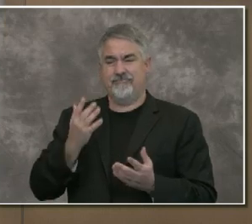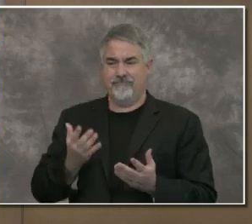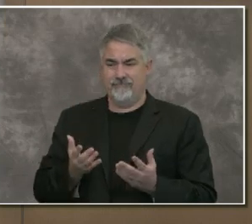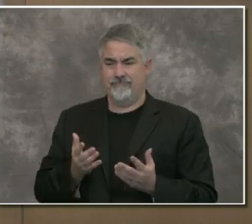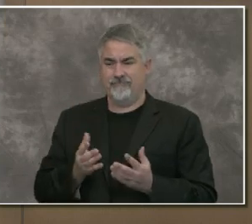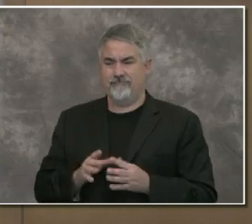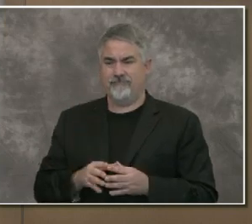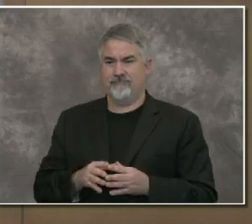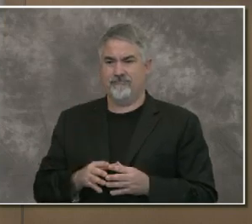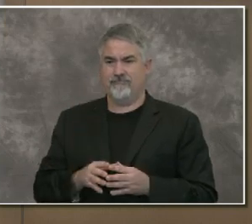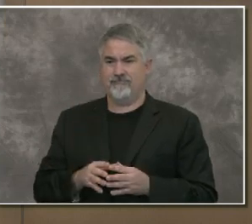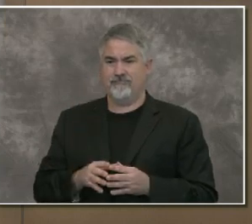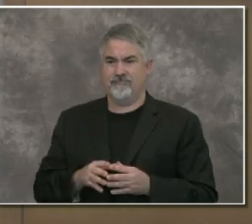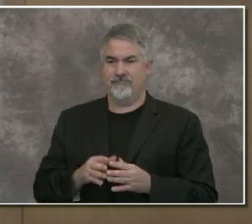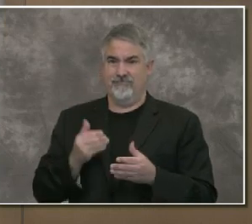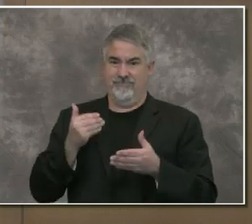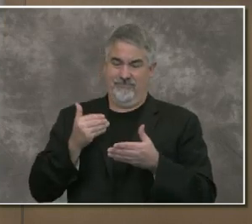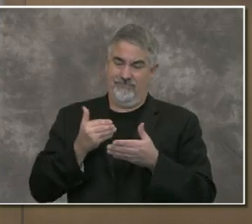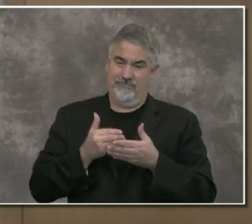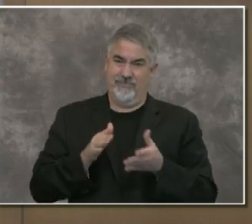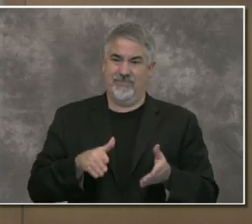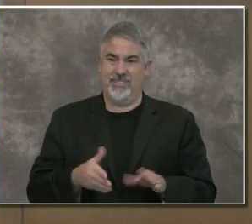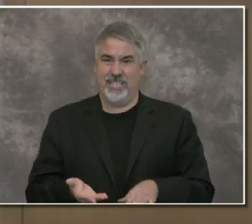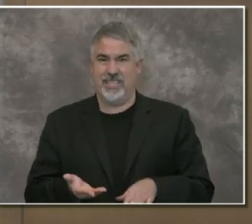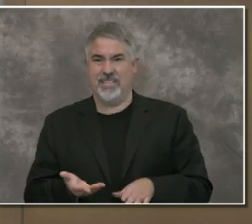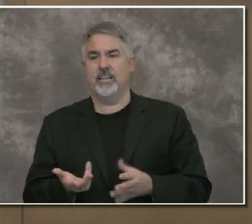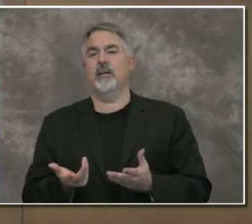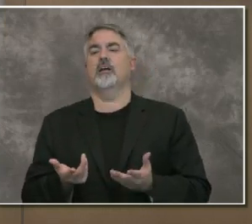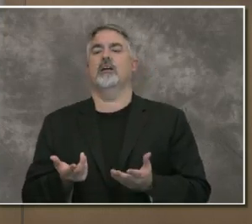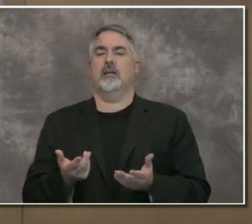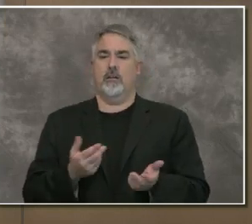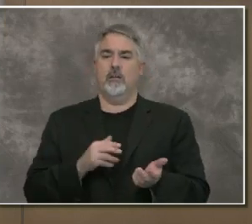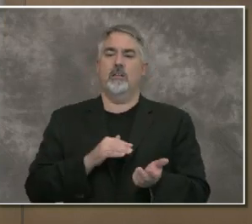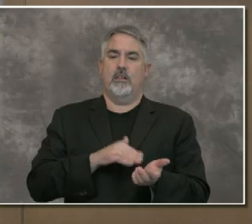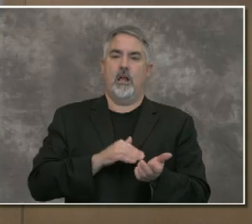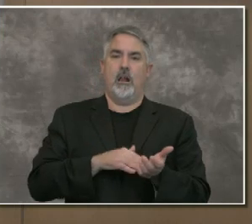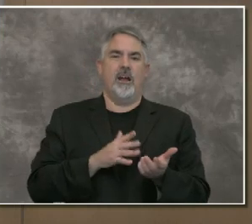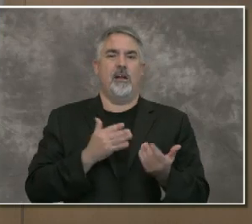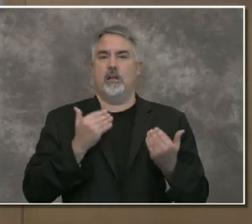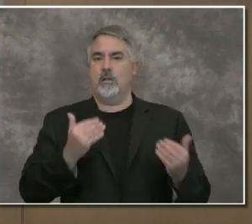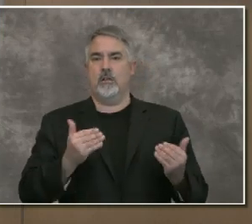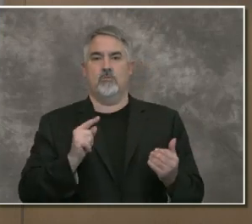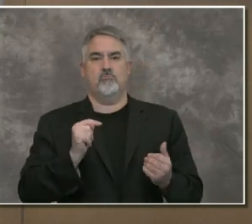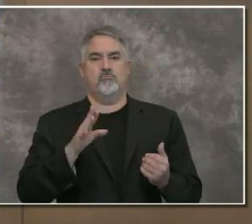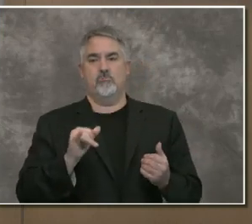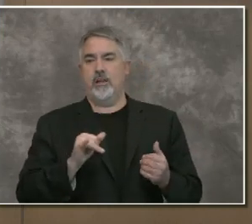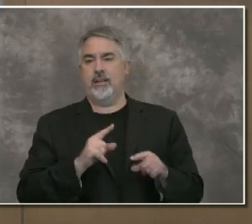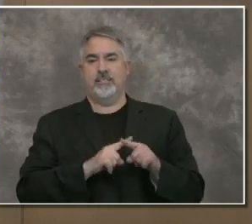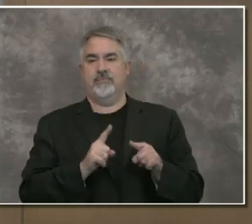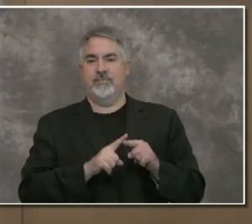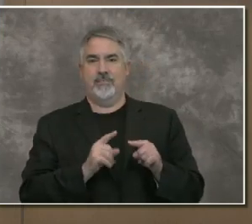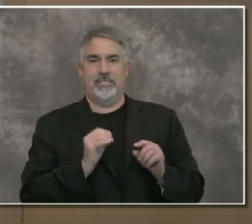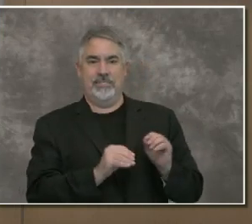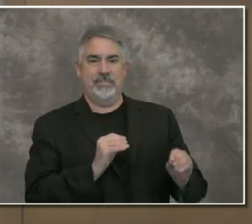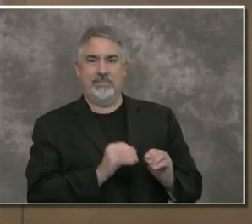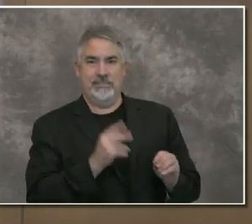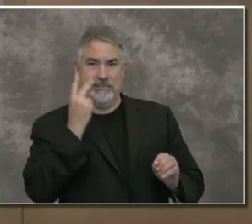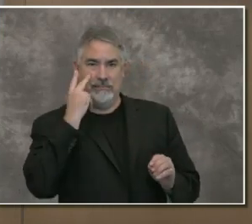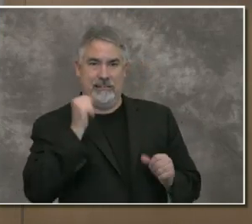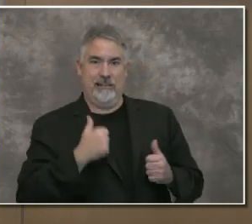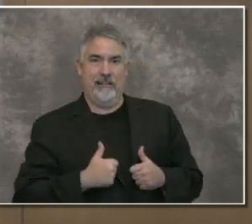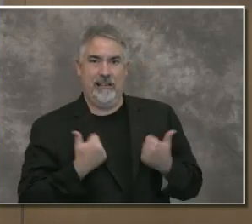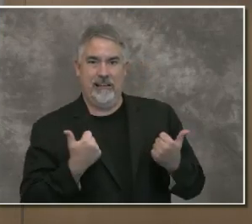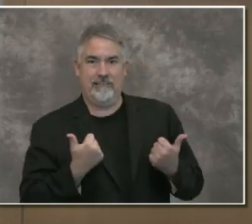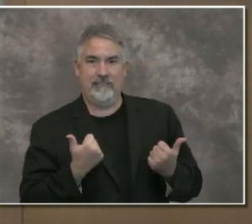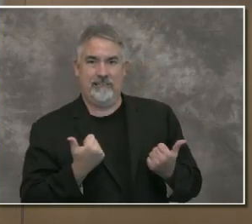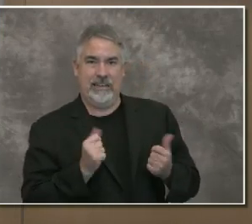near death, frankly, physicians will try anything that might work. And in that specific